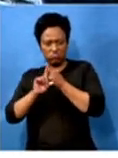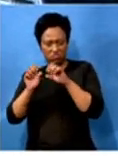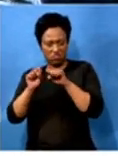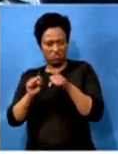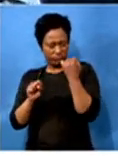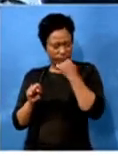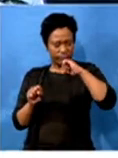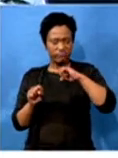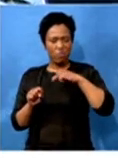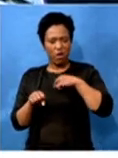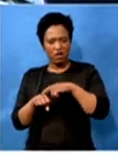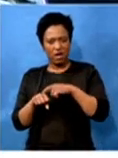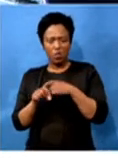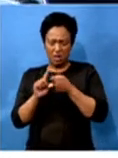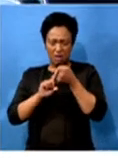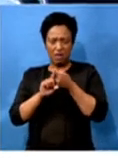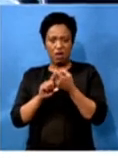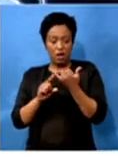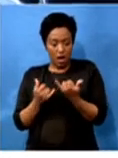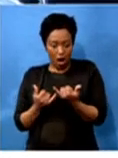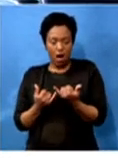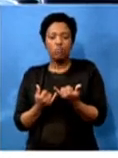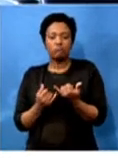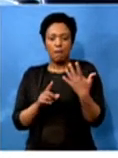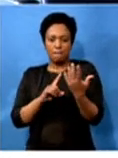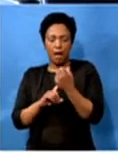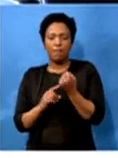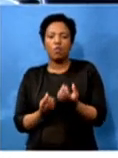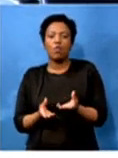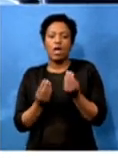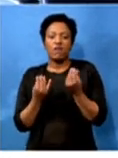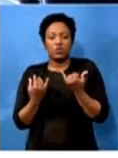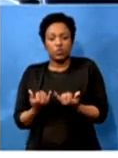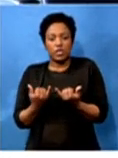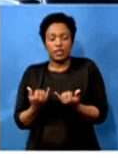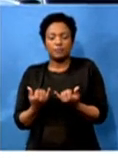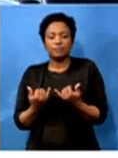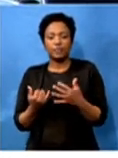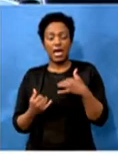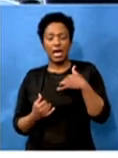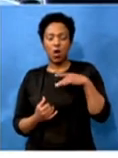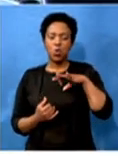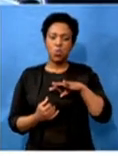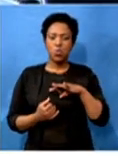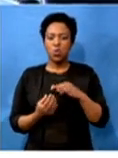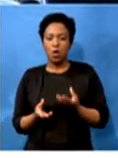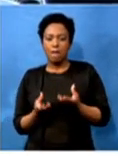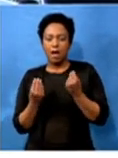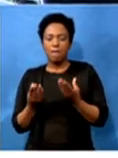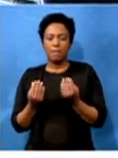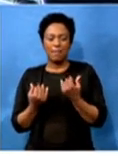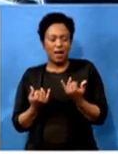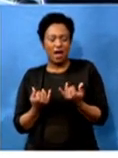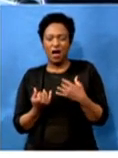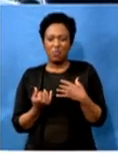and fought for what we have today. And I often say these civil liberties that we take for granted,